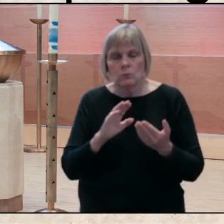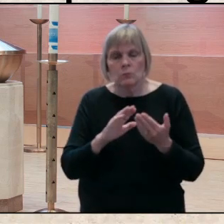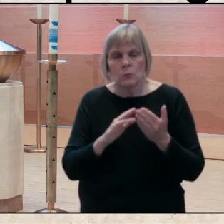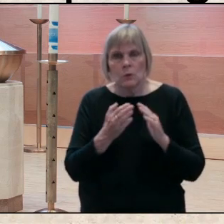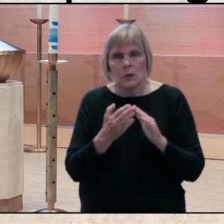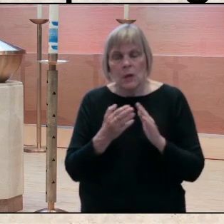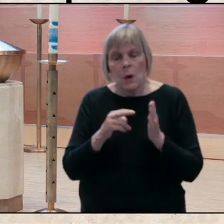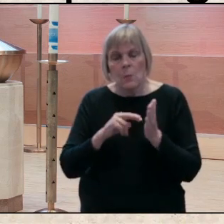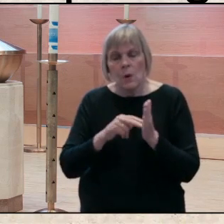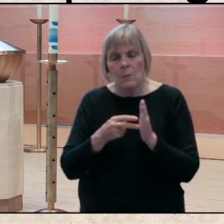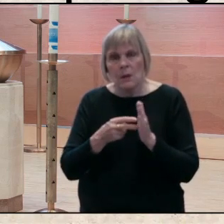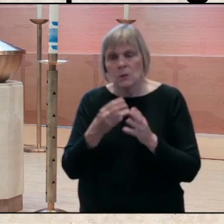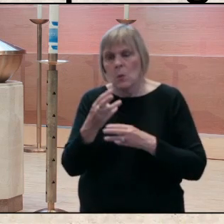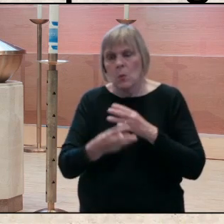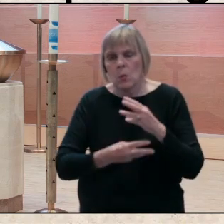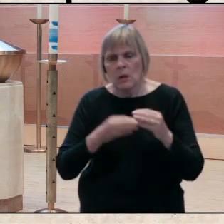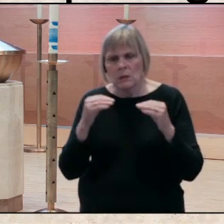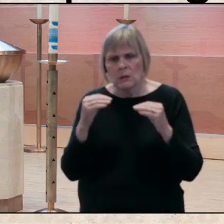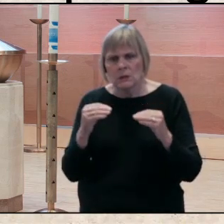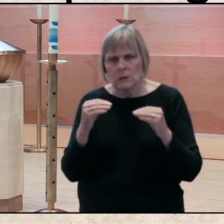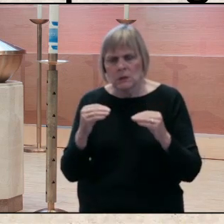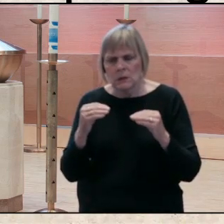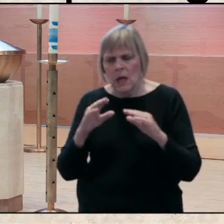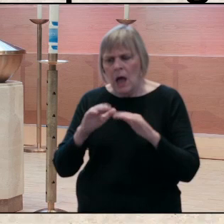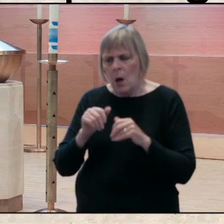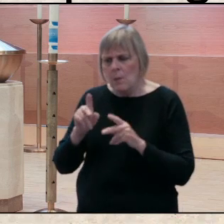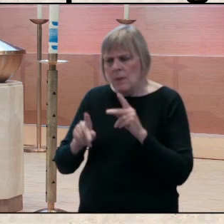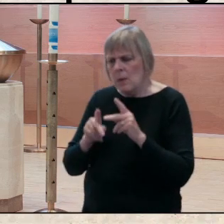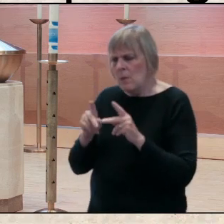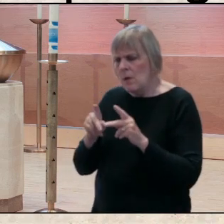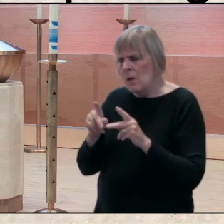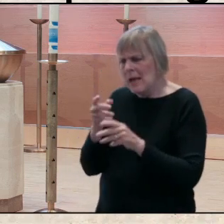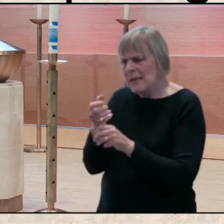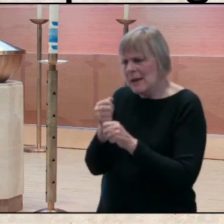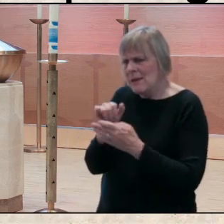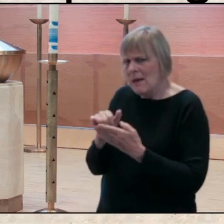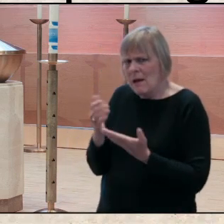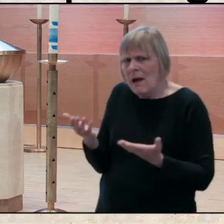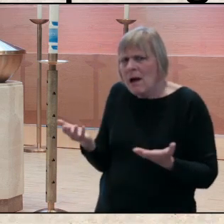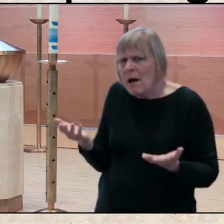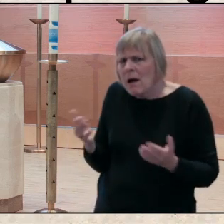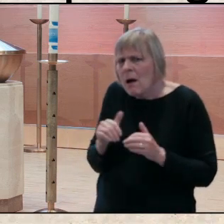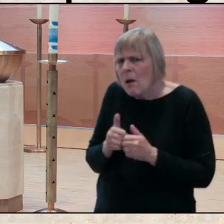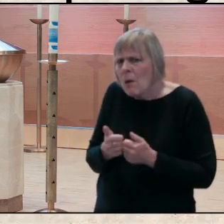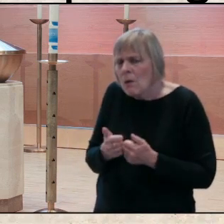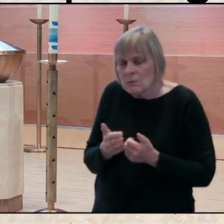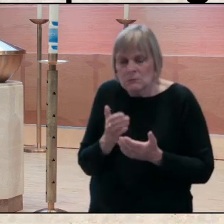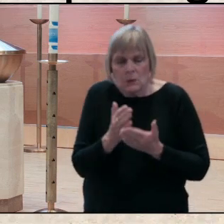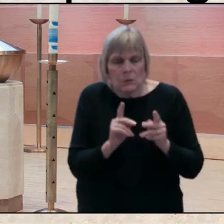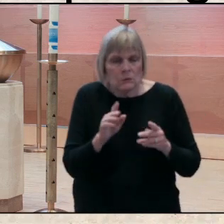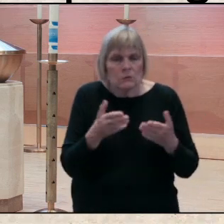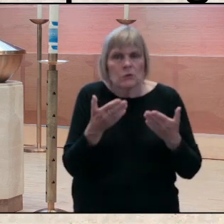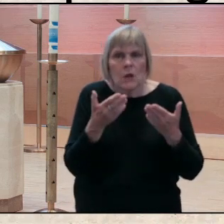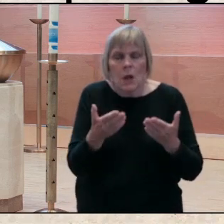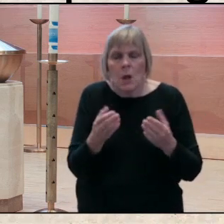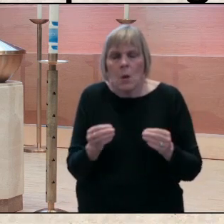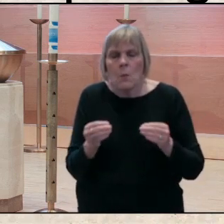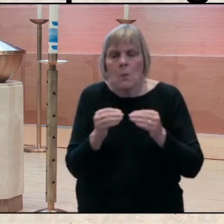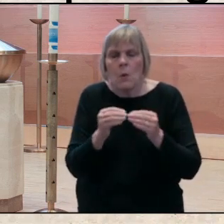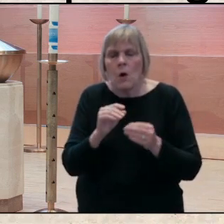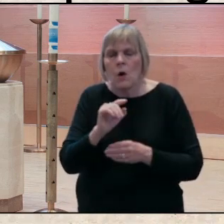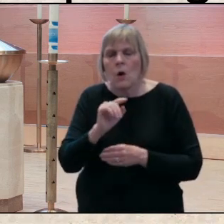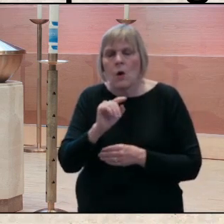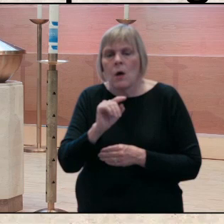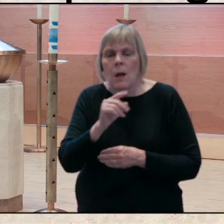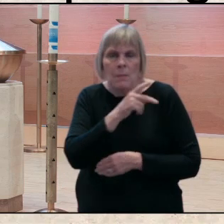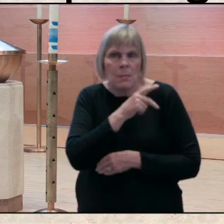community, purpose, and moral teaching, how are unaffiliated Americans filling this void? Some have suggested that increasingly tribal